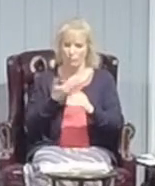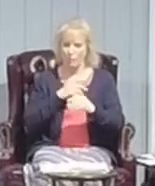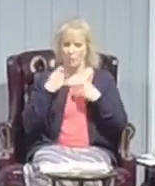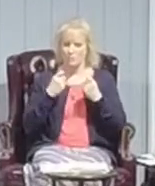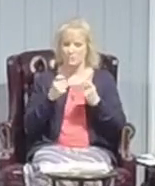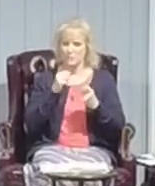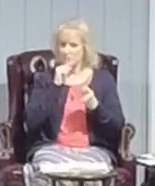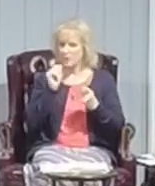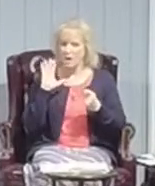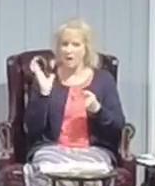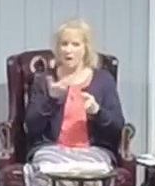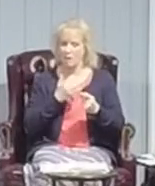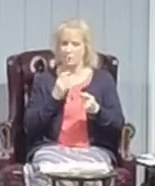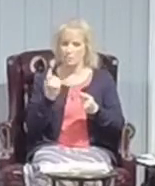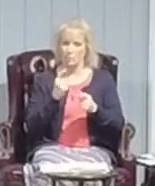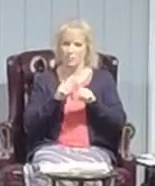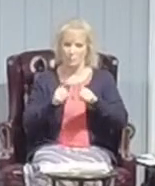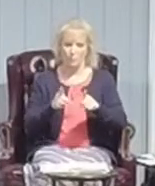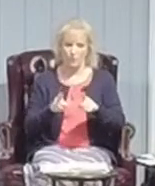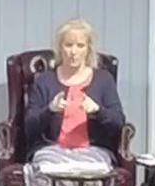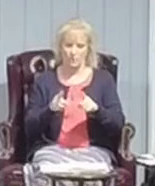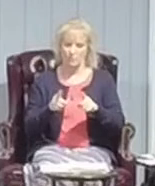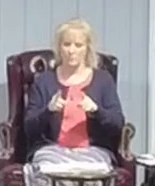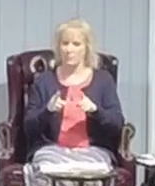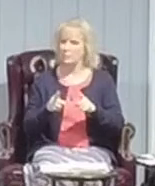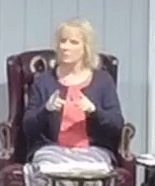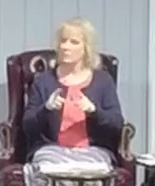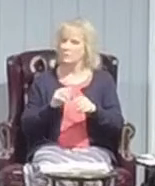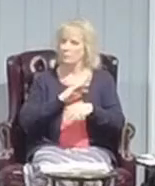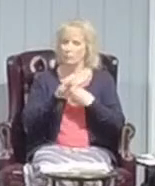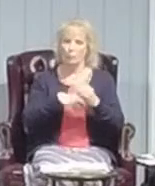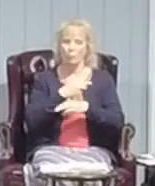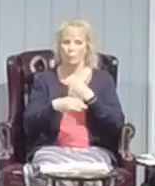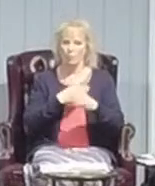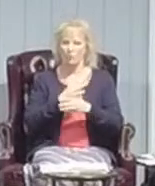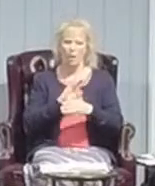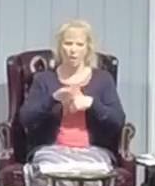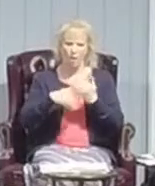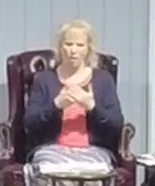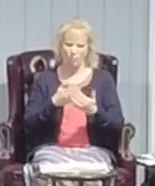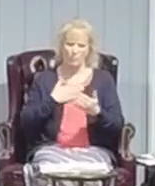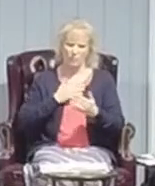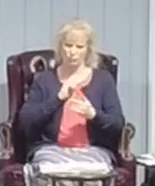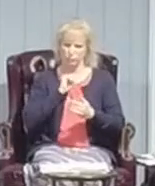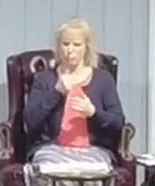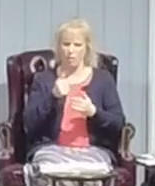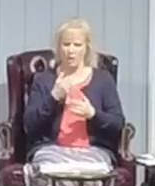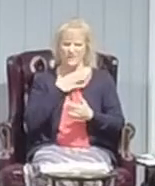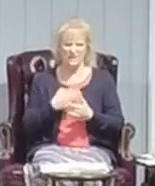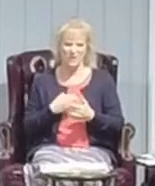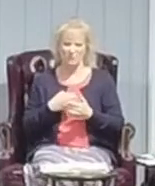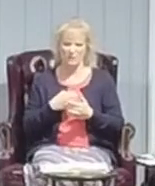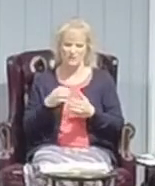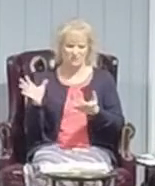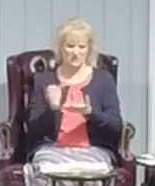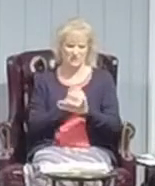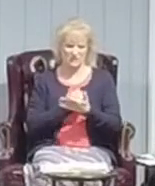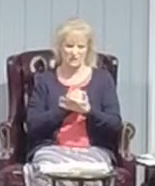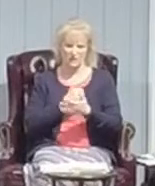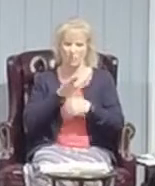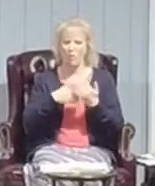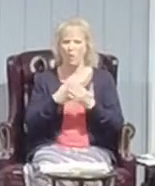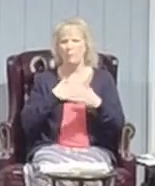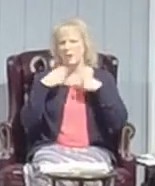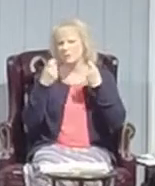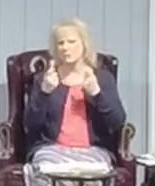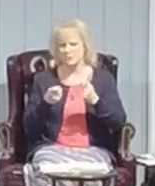whole world. All my pride, all my lying, all my coveting, all my stealing, all my sin was placed on the Lord Jesus